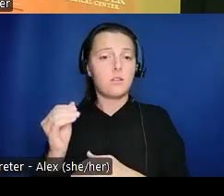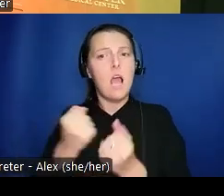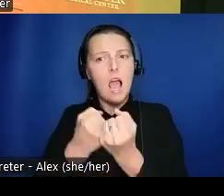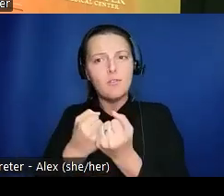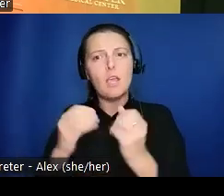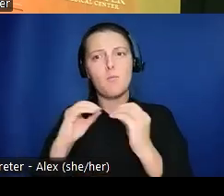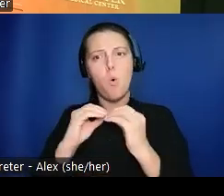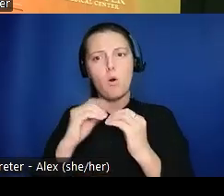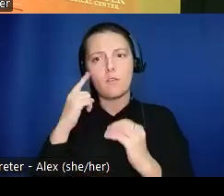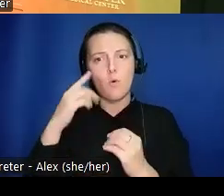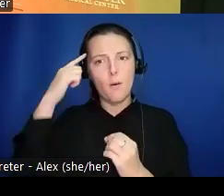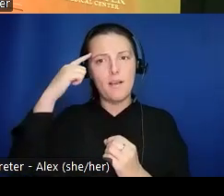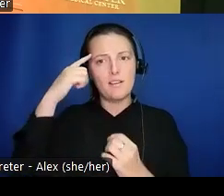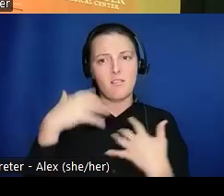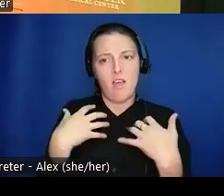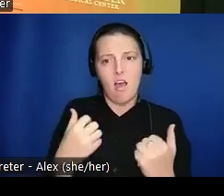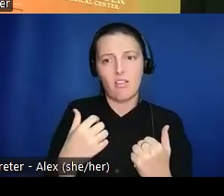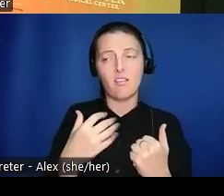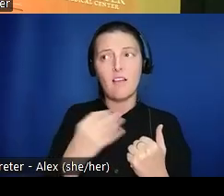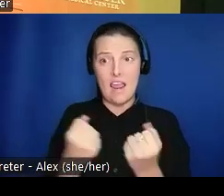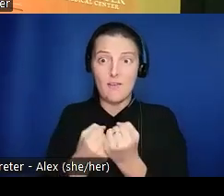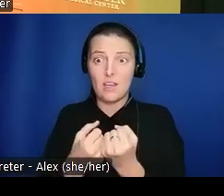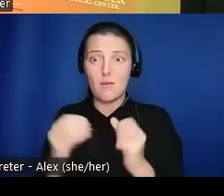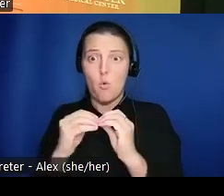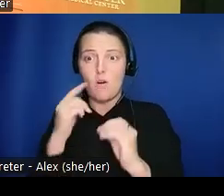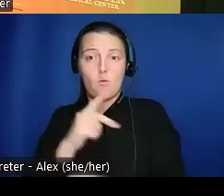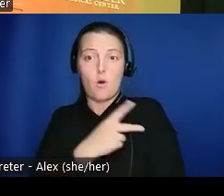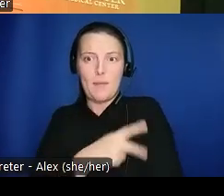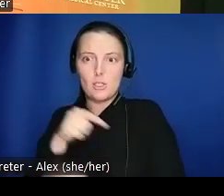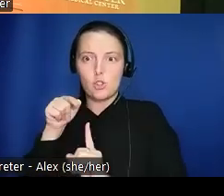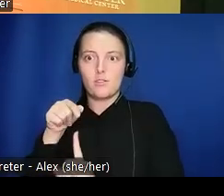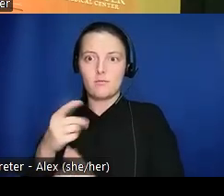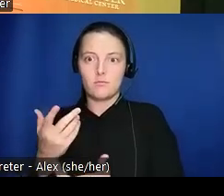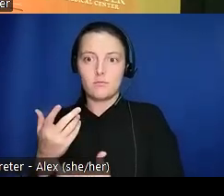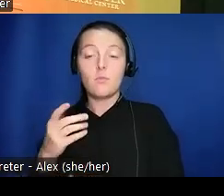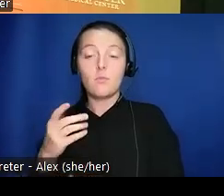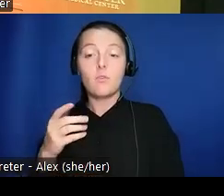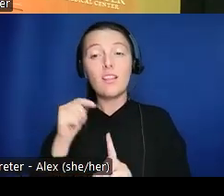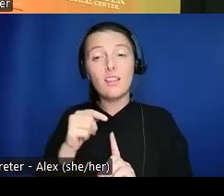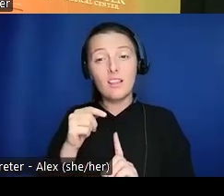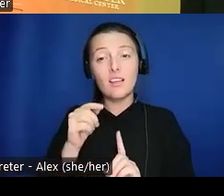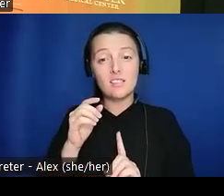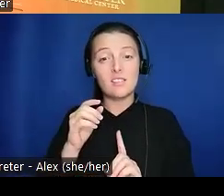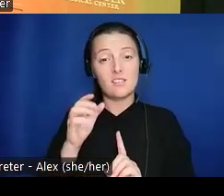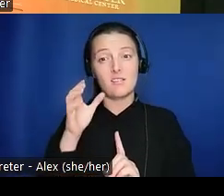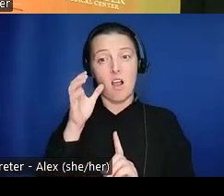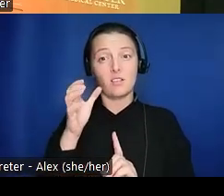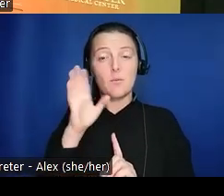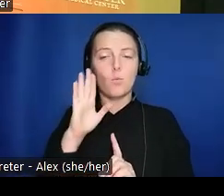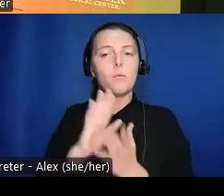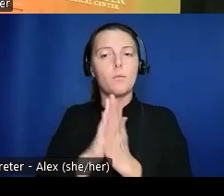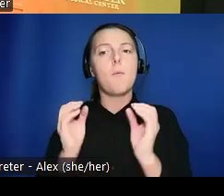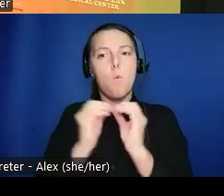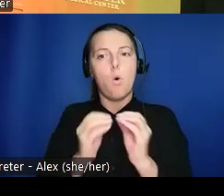our patients. And this will become increasingly more important as the time passes, as we are